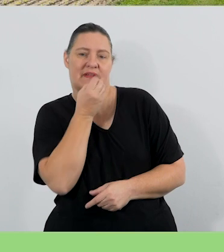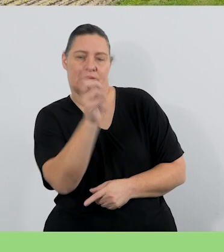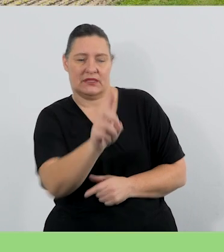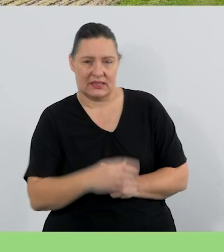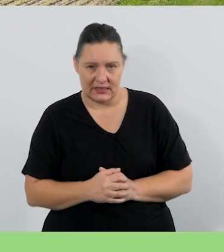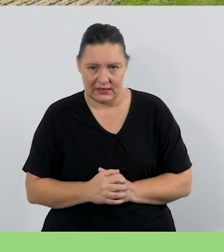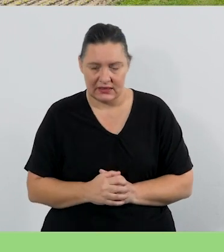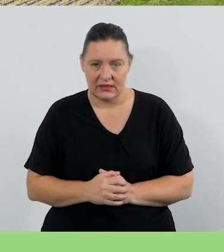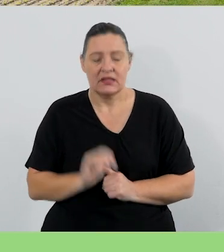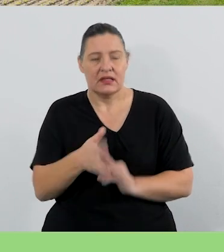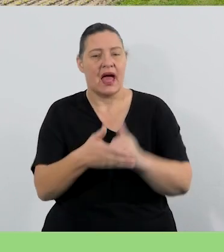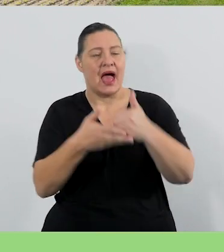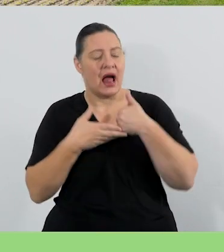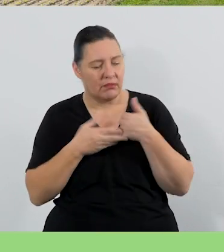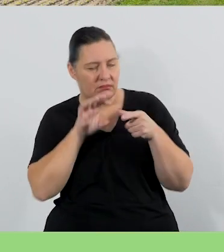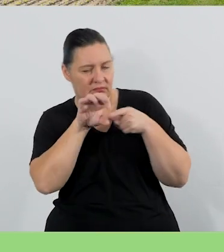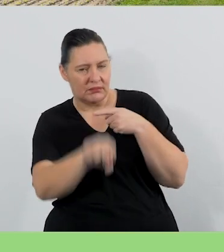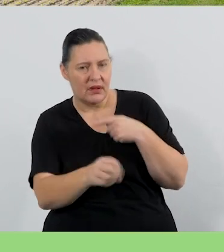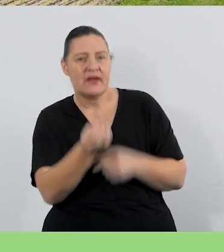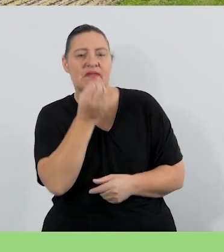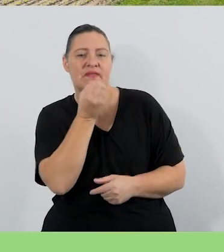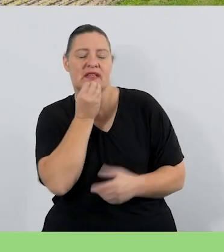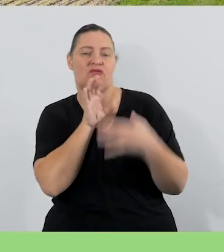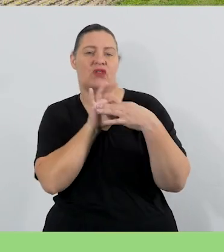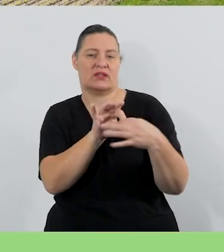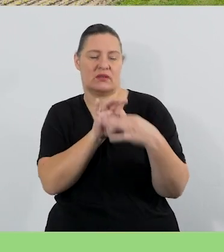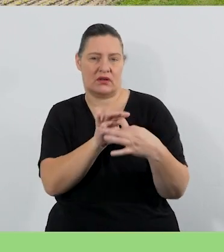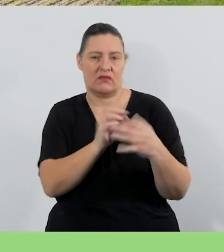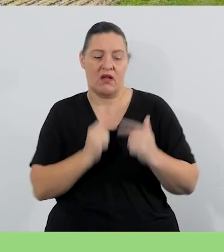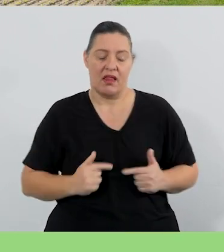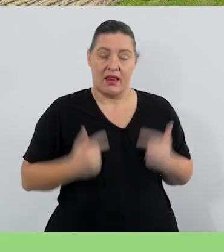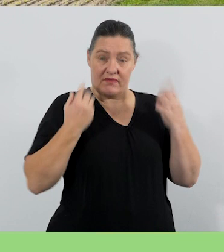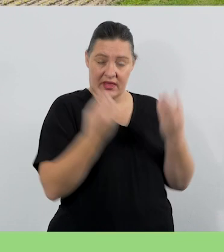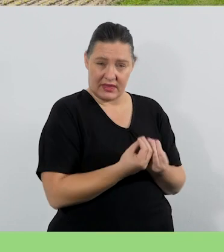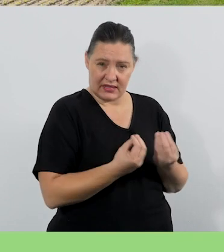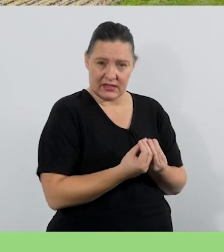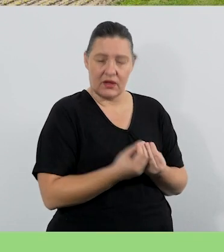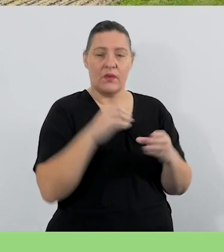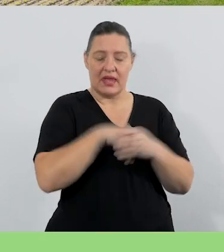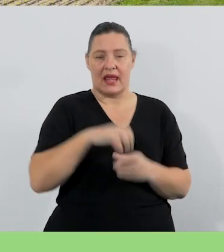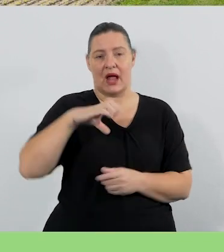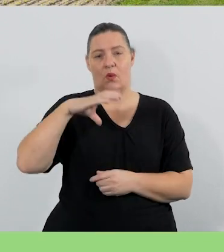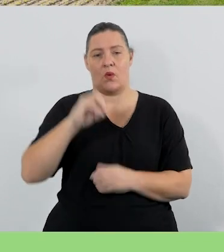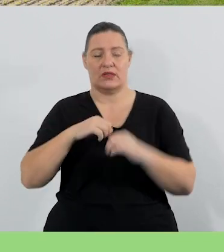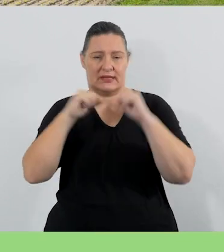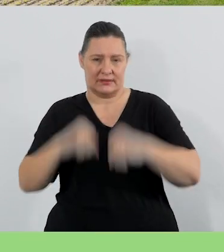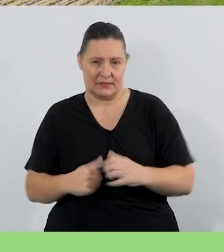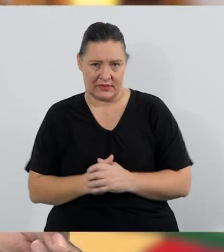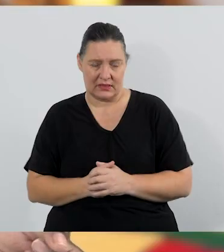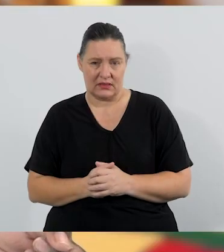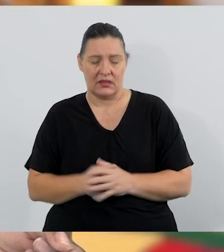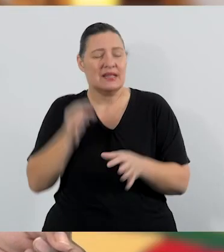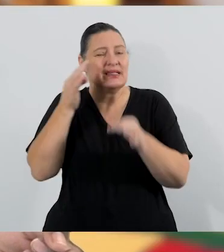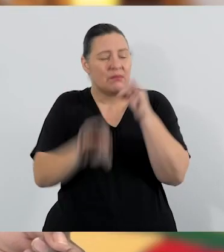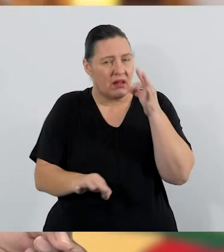eat. This helps us to determine the feeding relationships between living organisms in an ecosystem. In simple terms,